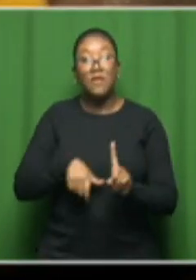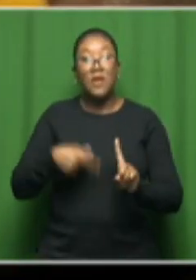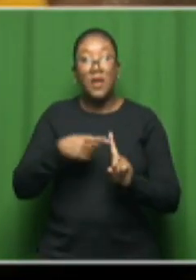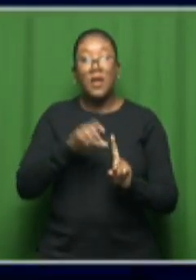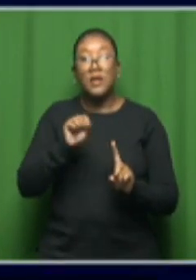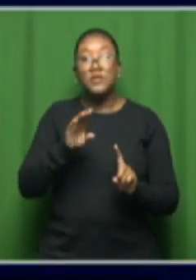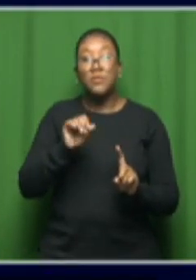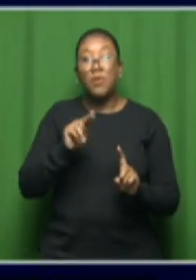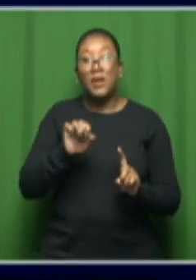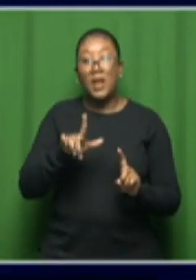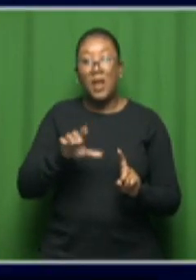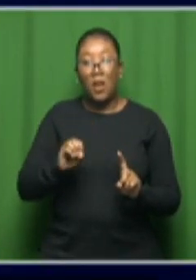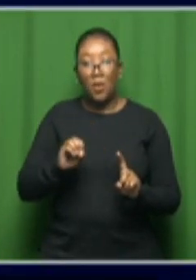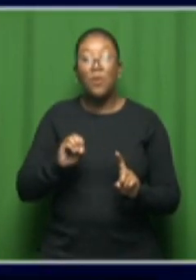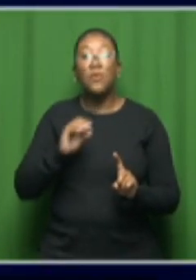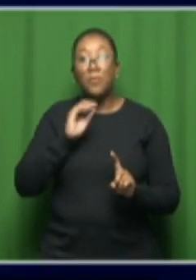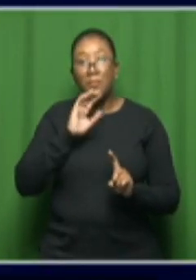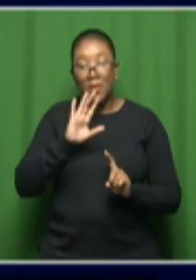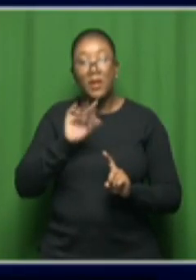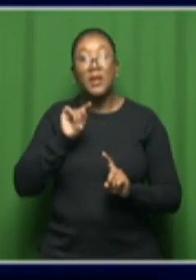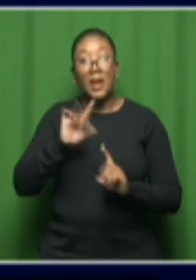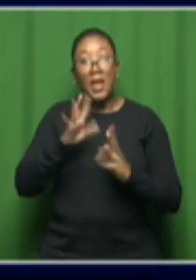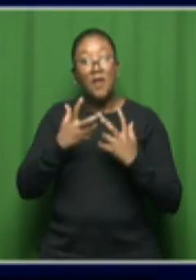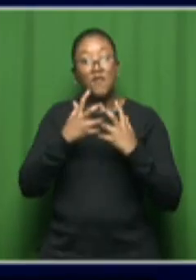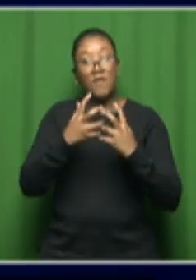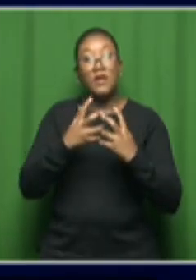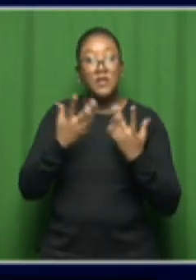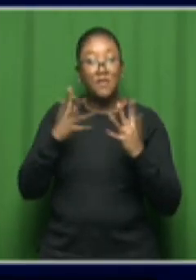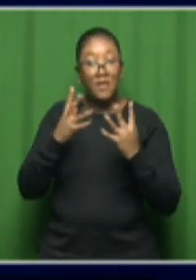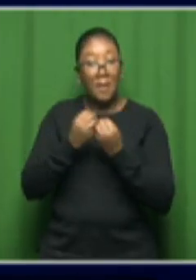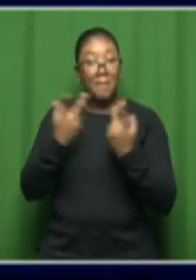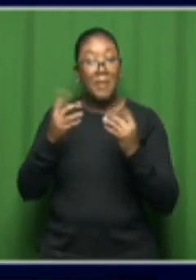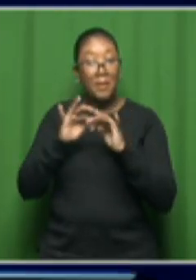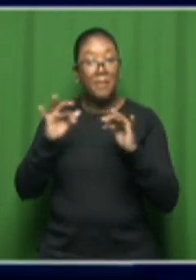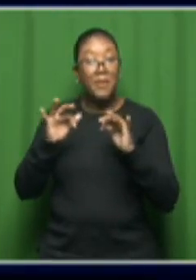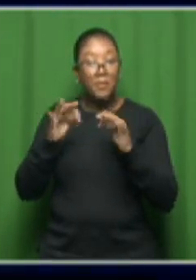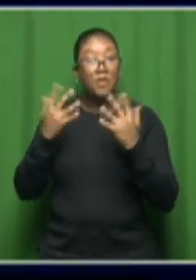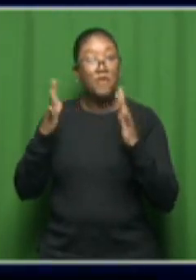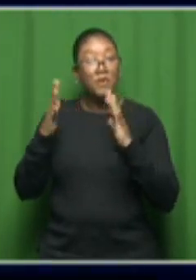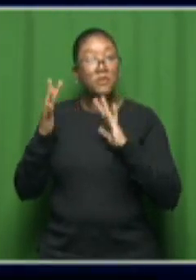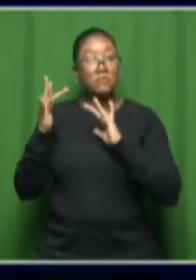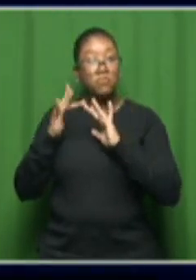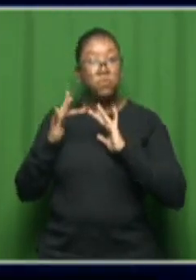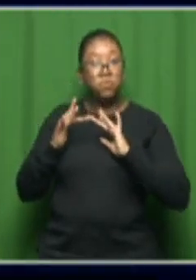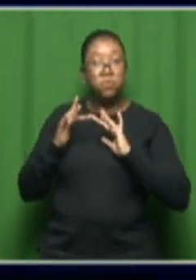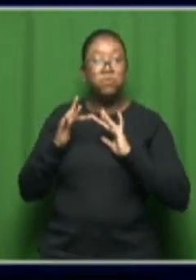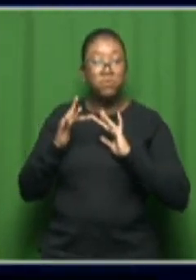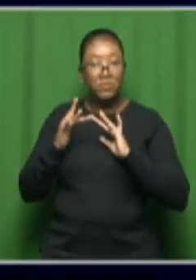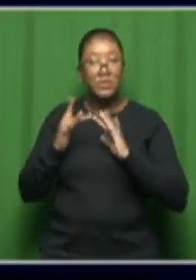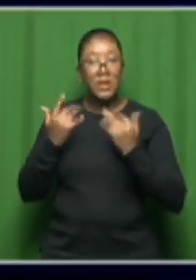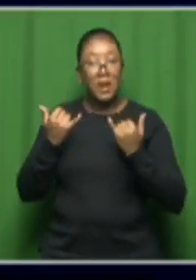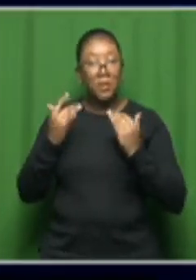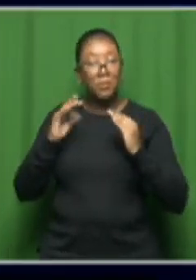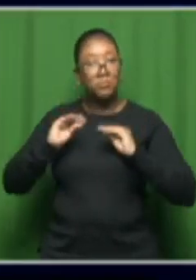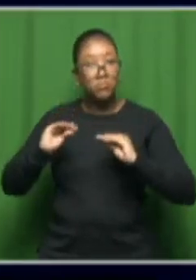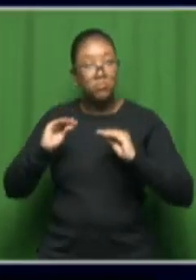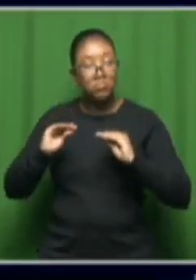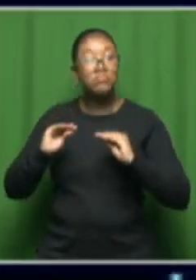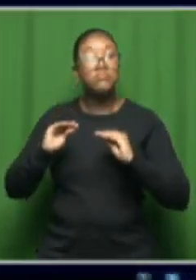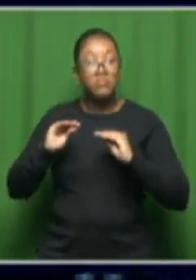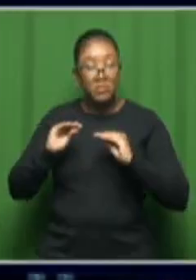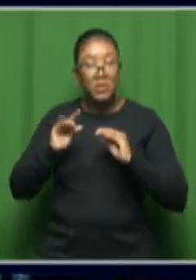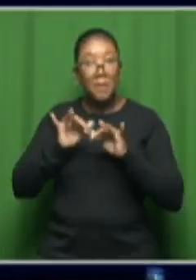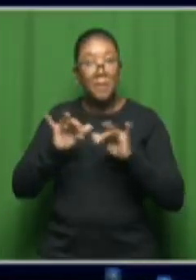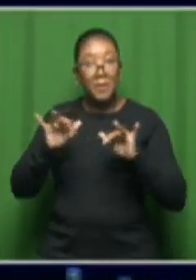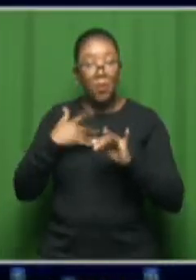there's been an increase in the number of people who enroll at his Readiness Academy, which is designed to train aspiring future dealers in